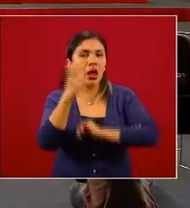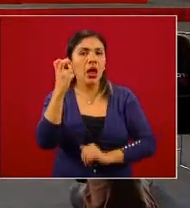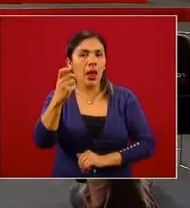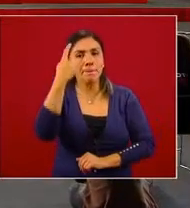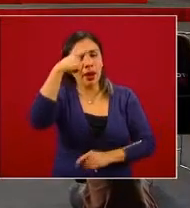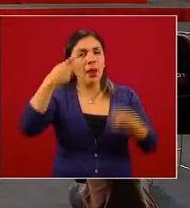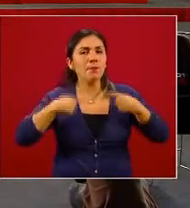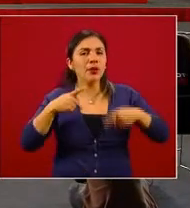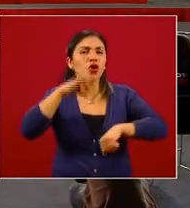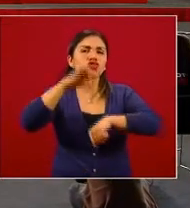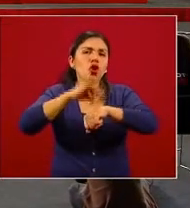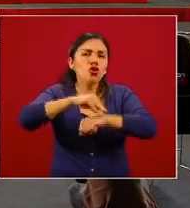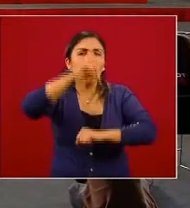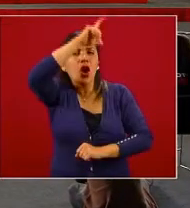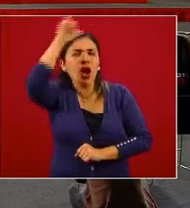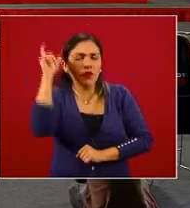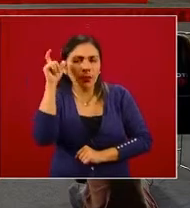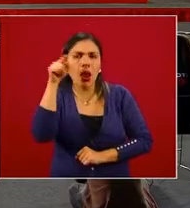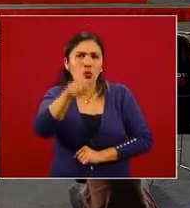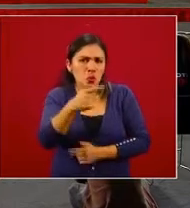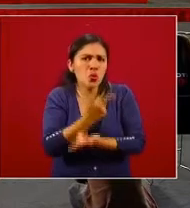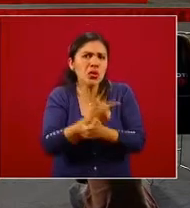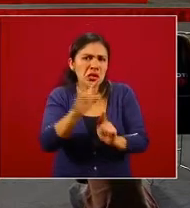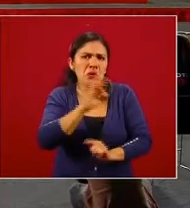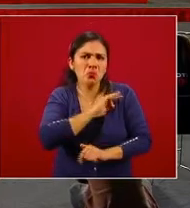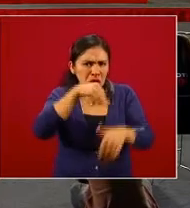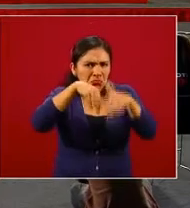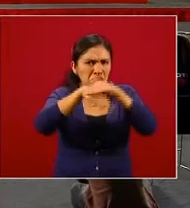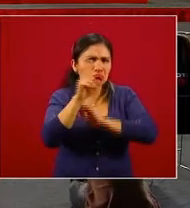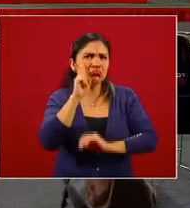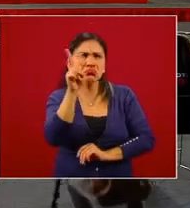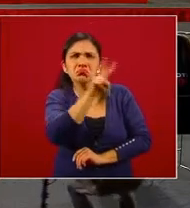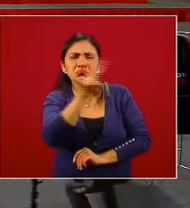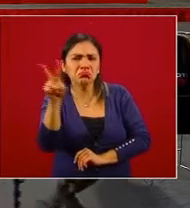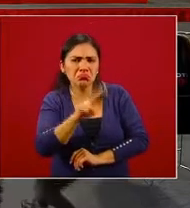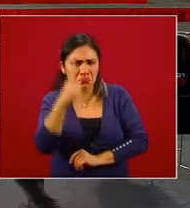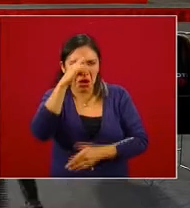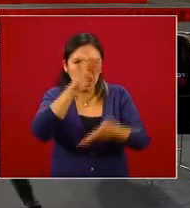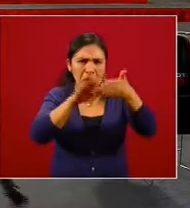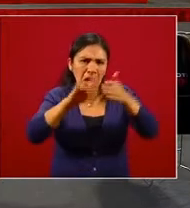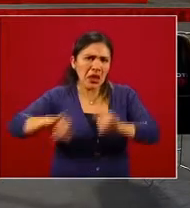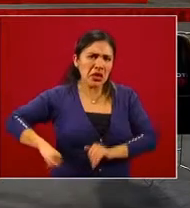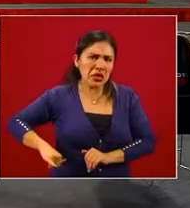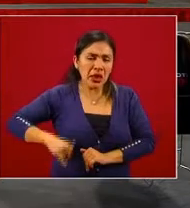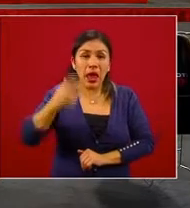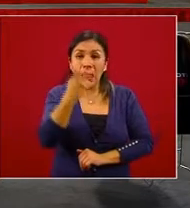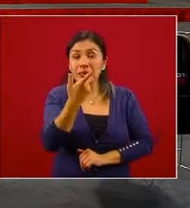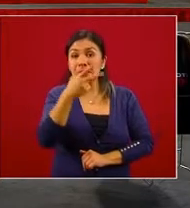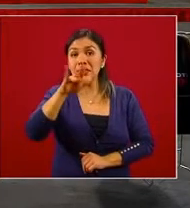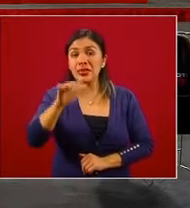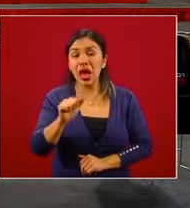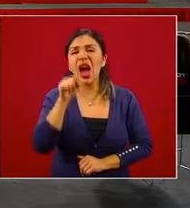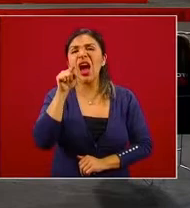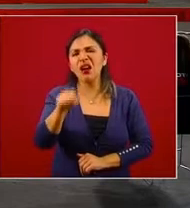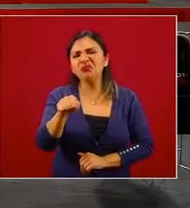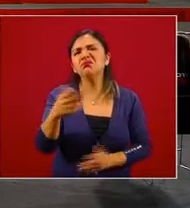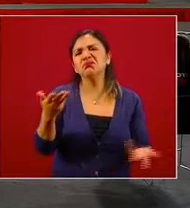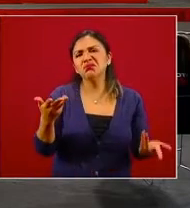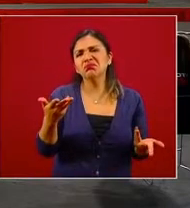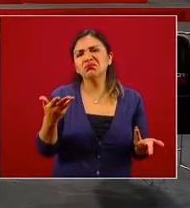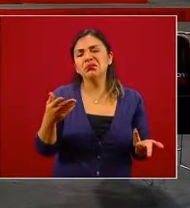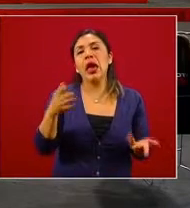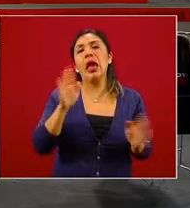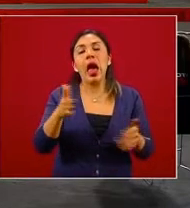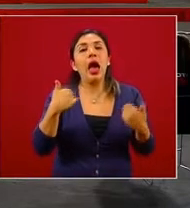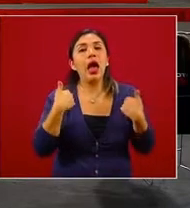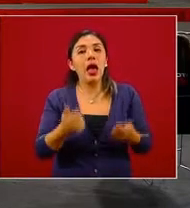your framework. Anyone who wants to take a look at this, whether you're media professionals, healthcare professionals, we have this guide